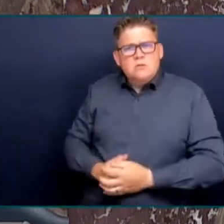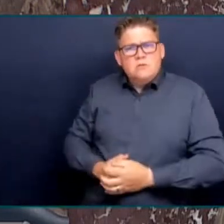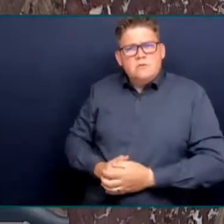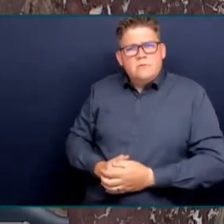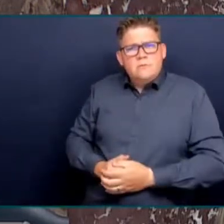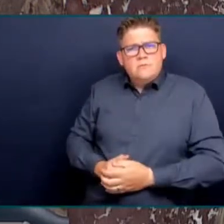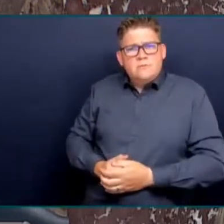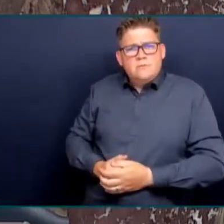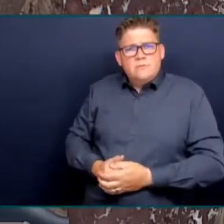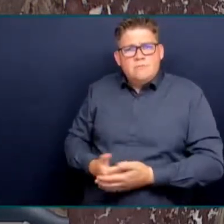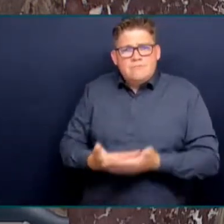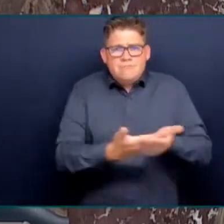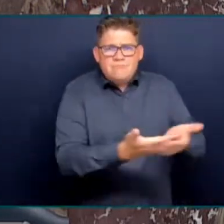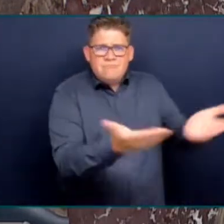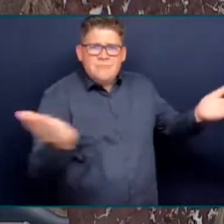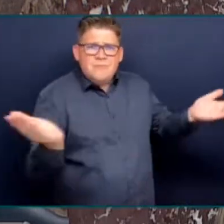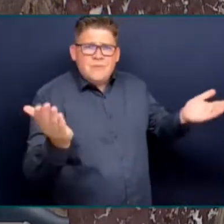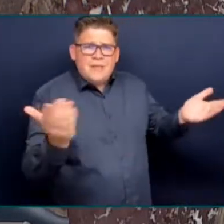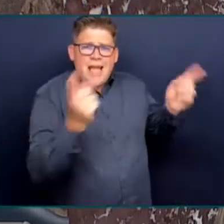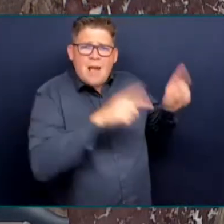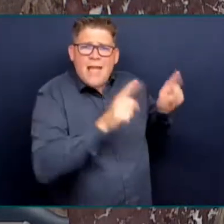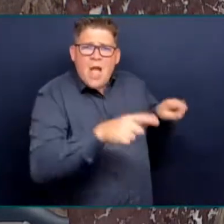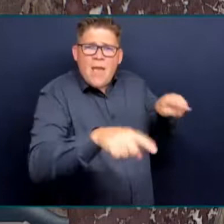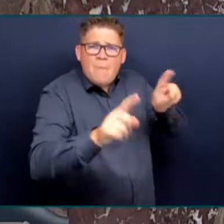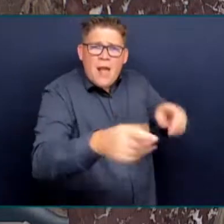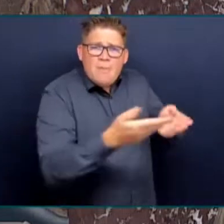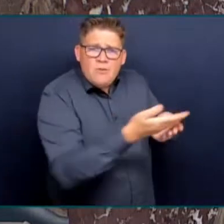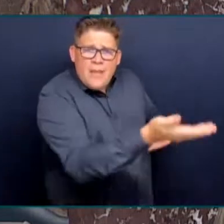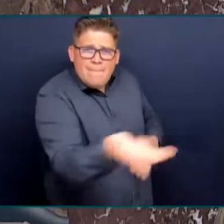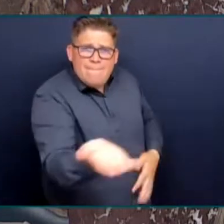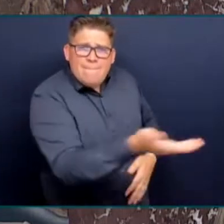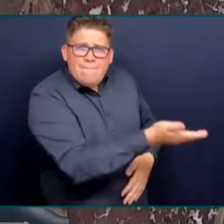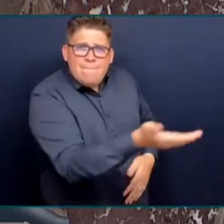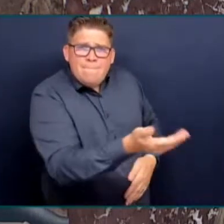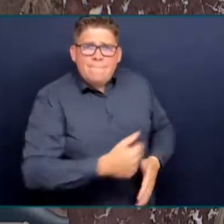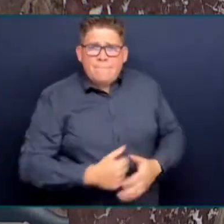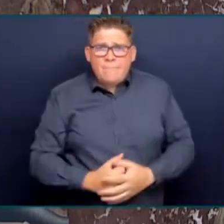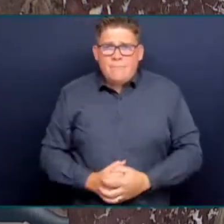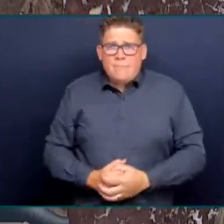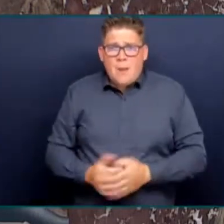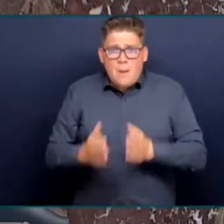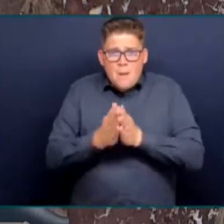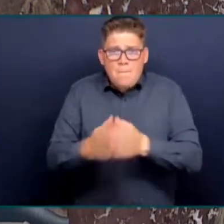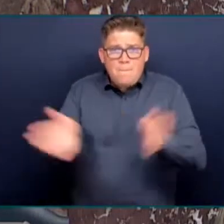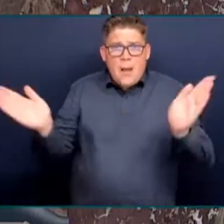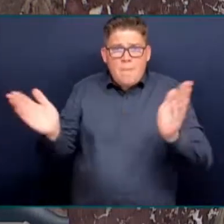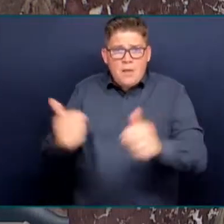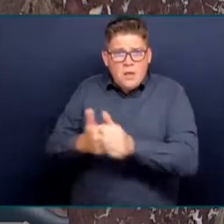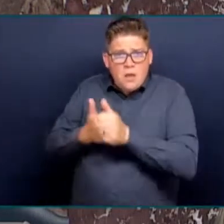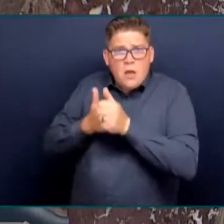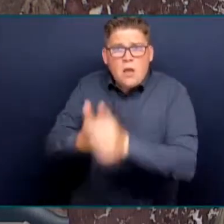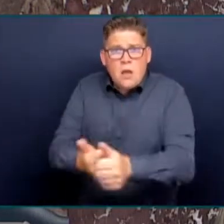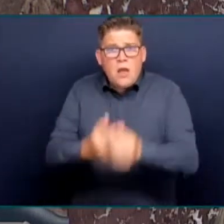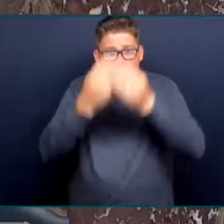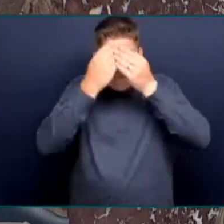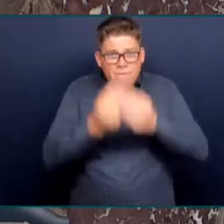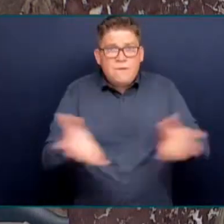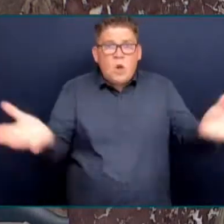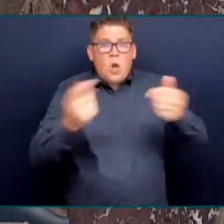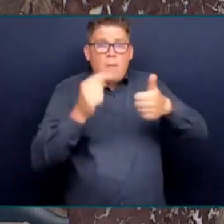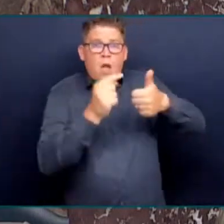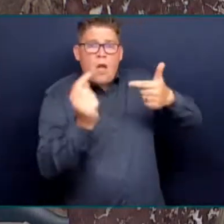system. The public has lost faith in useless announcements that don't result in any improved